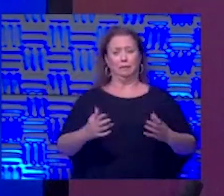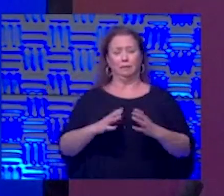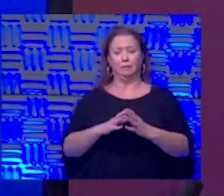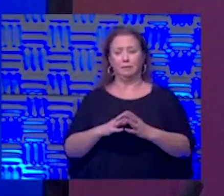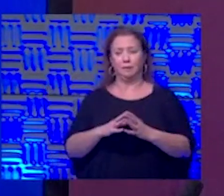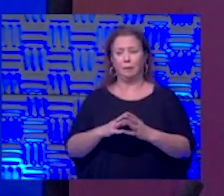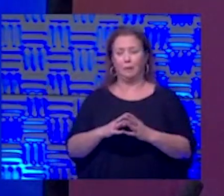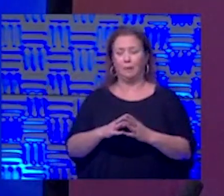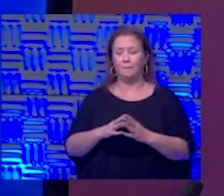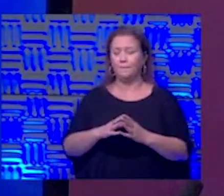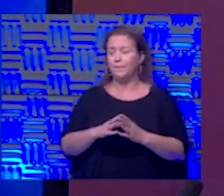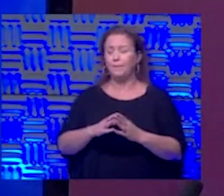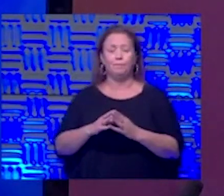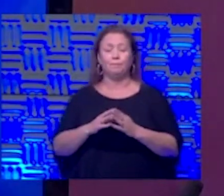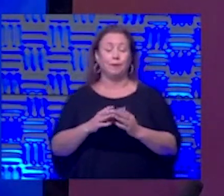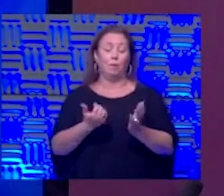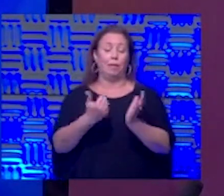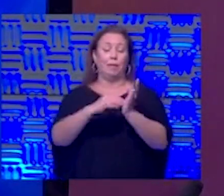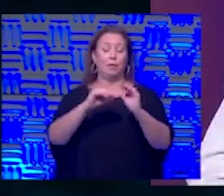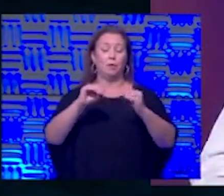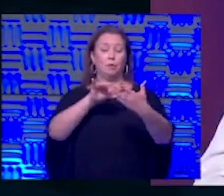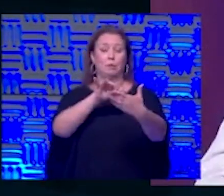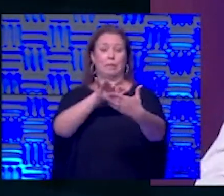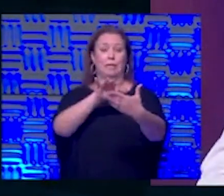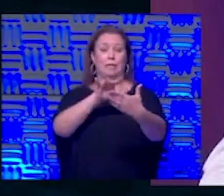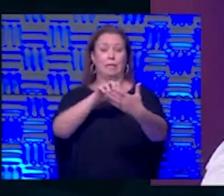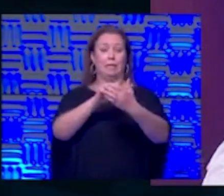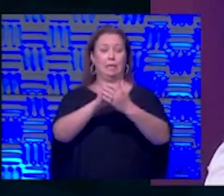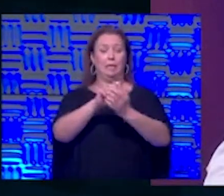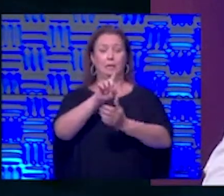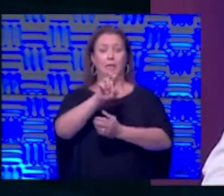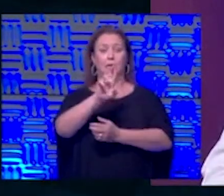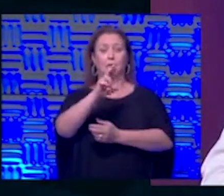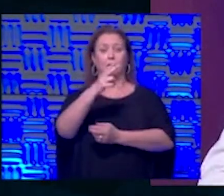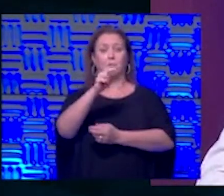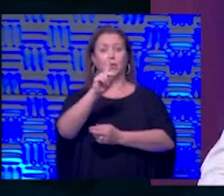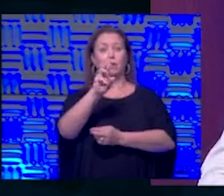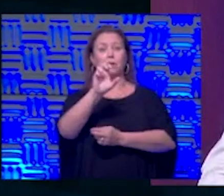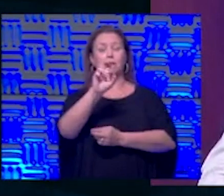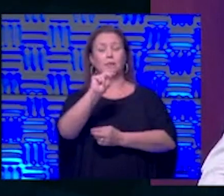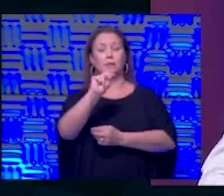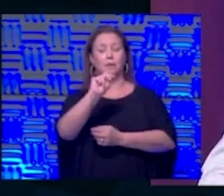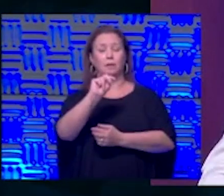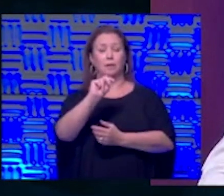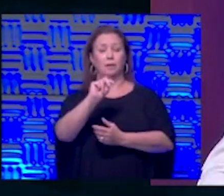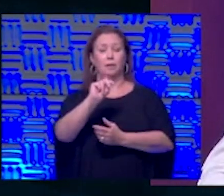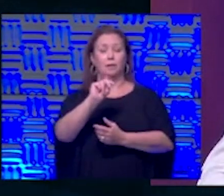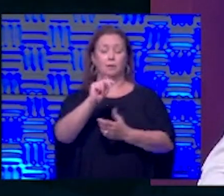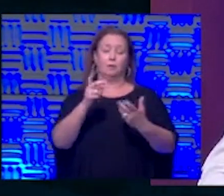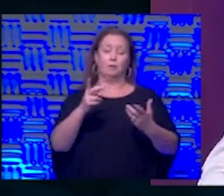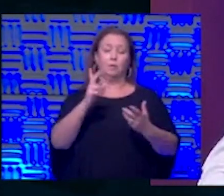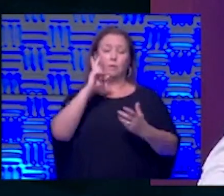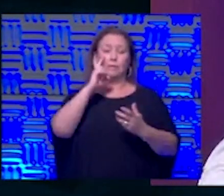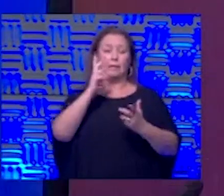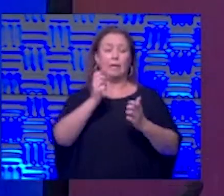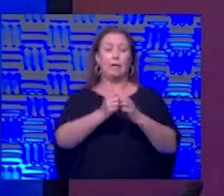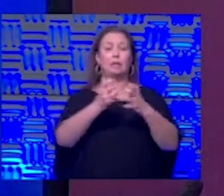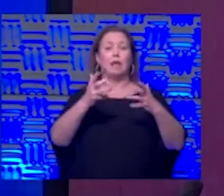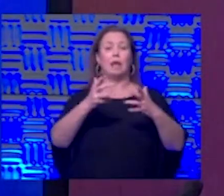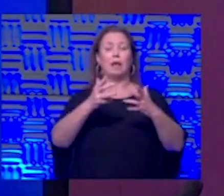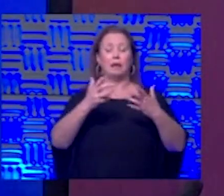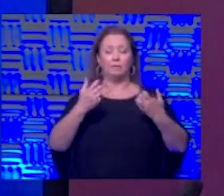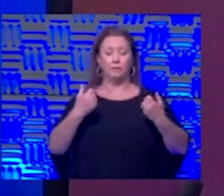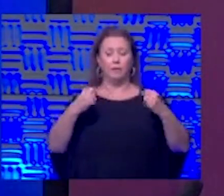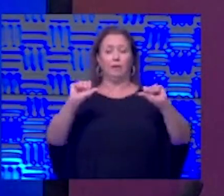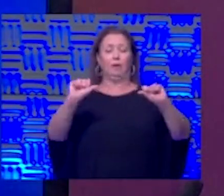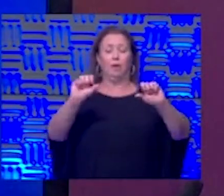Well, again, there's no studies on this, and I'll defer to Dr. Hawkinson, but I think we just have to, we're going to see a lot of these kinds of efforts.